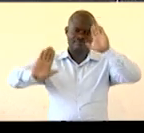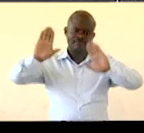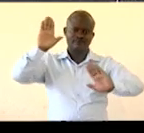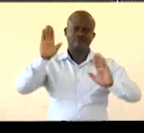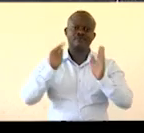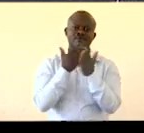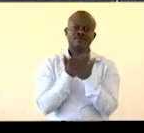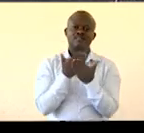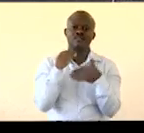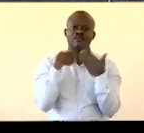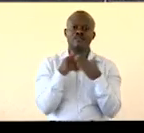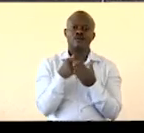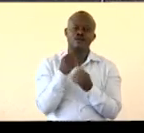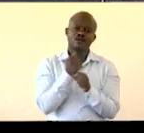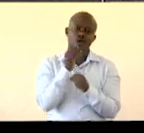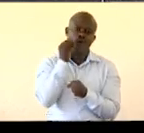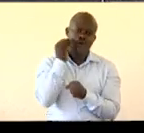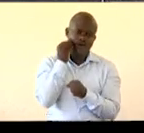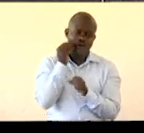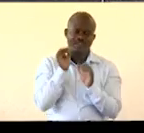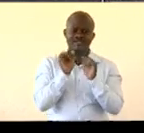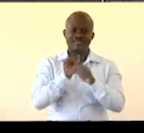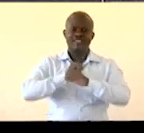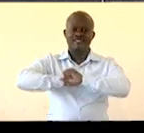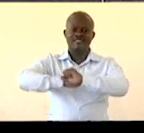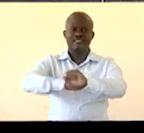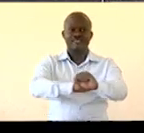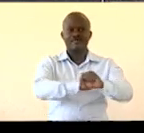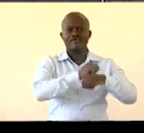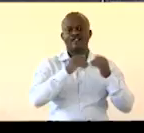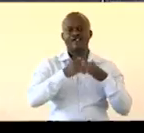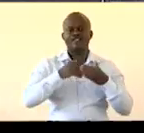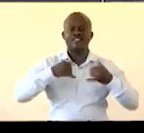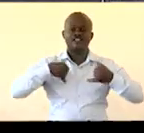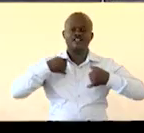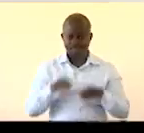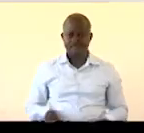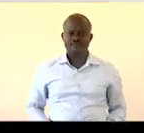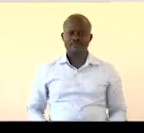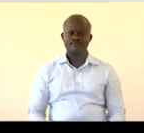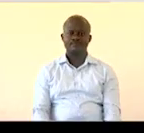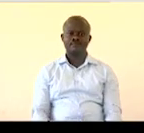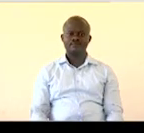I request you to do homework. Stay safe and enjoy the rest of the day.